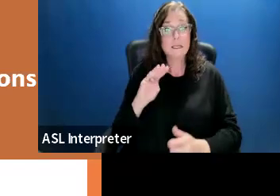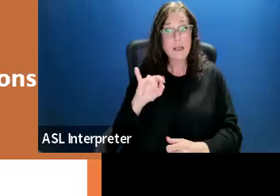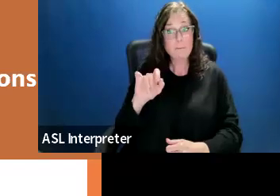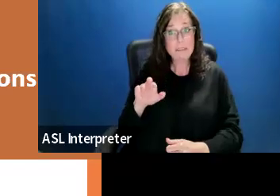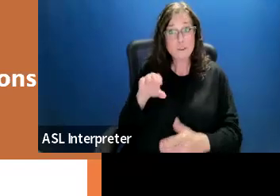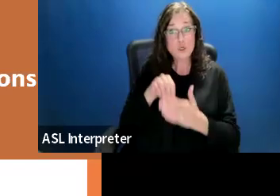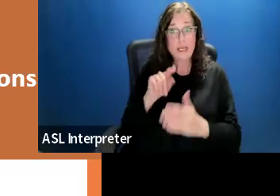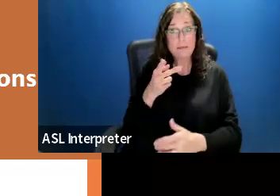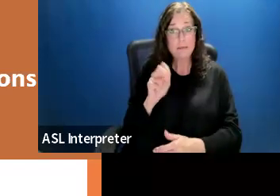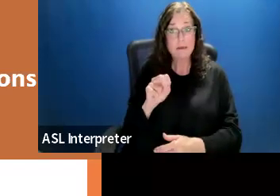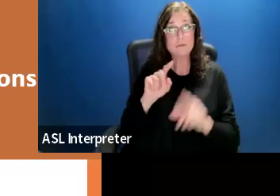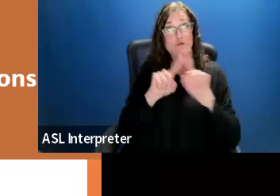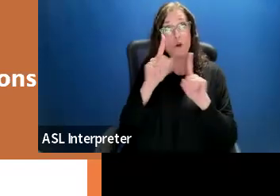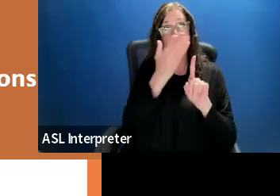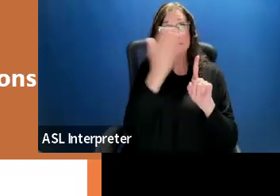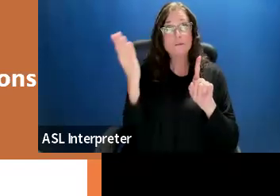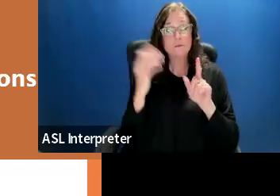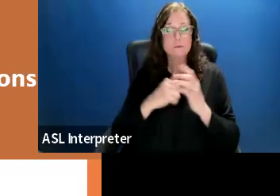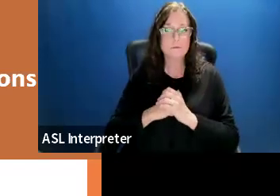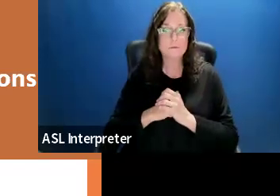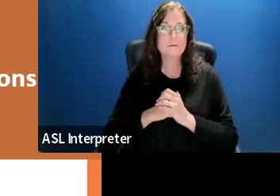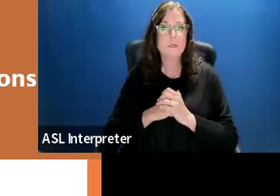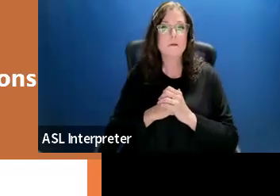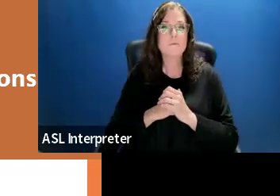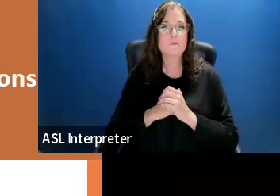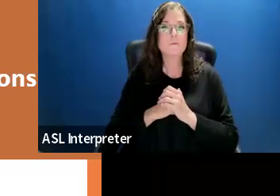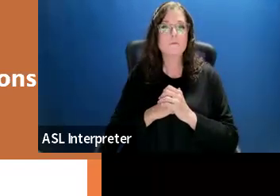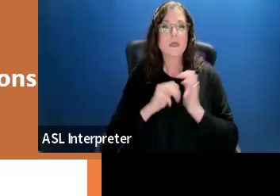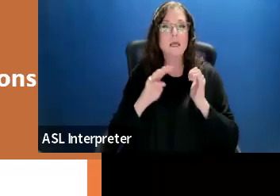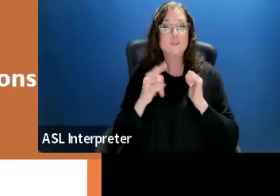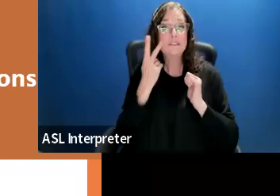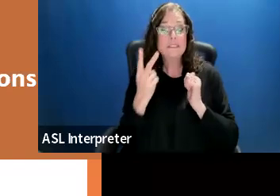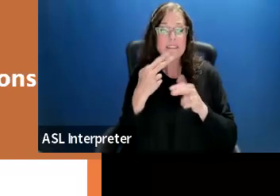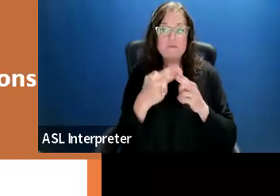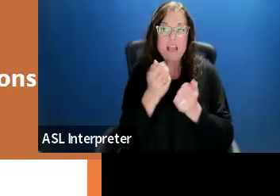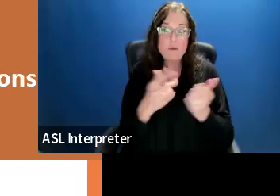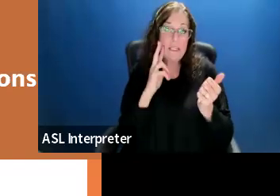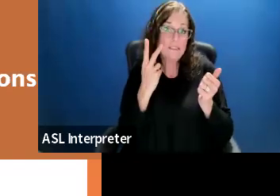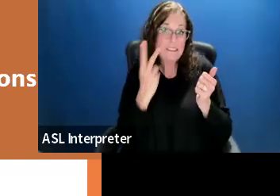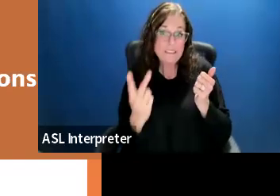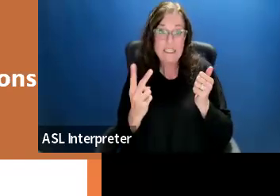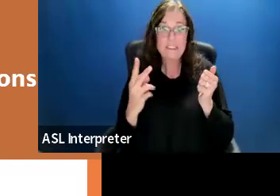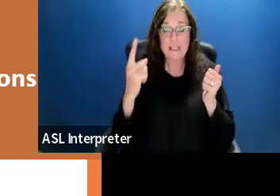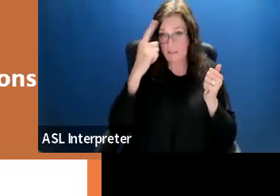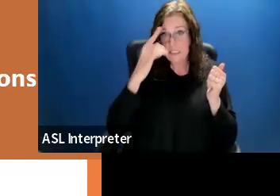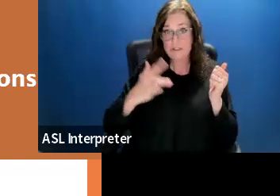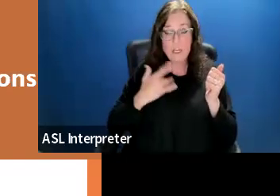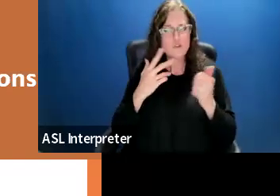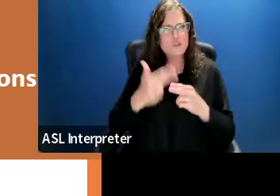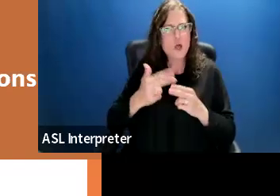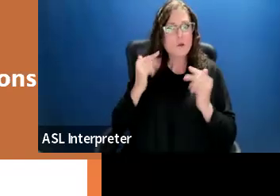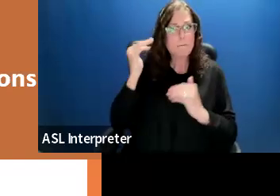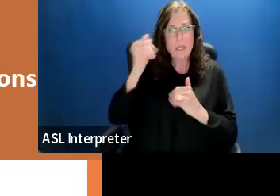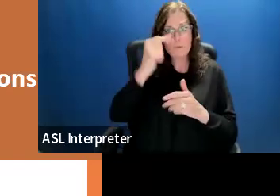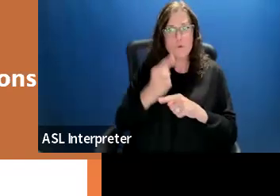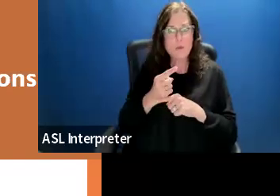Mr. in the Stars. Melanie names everything she sees and thinks and feels. She calls her big brother Mr.